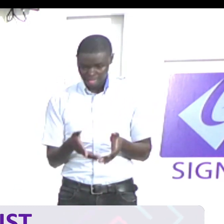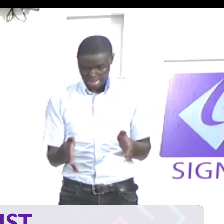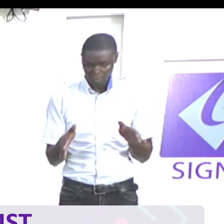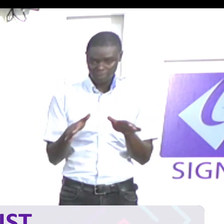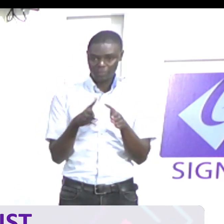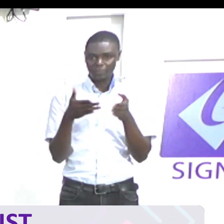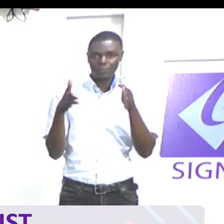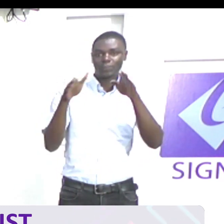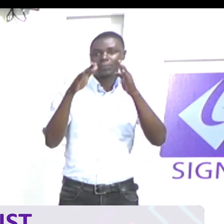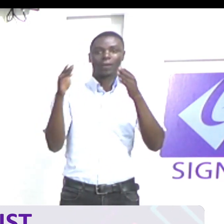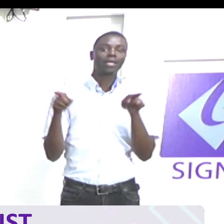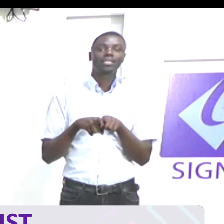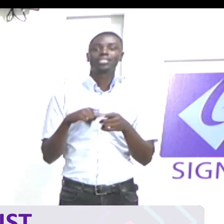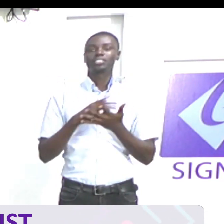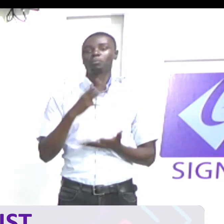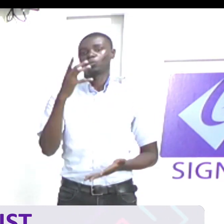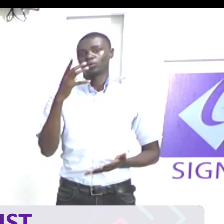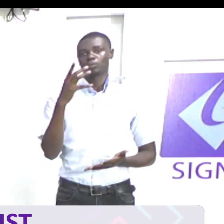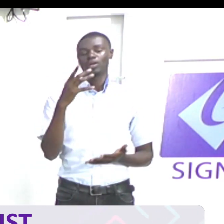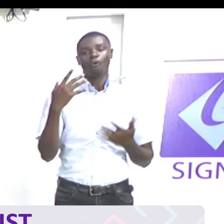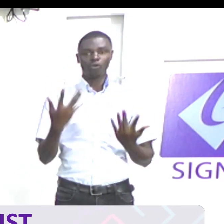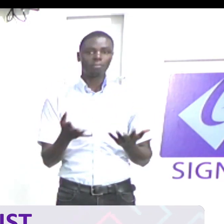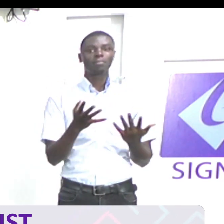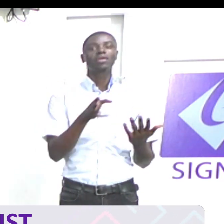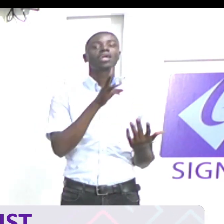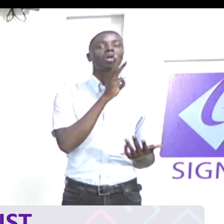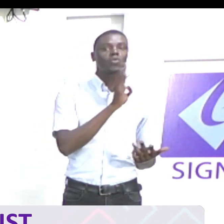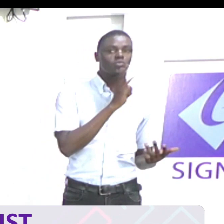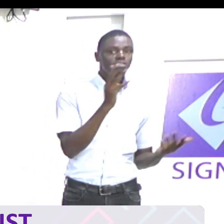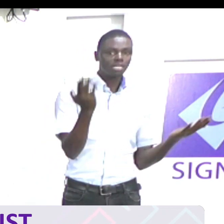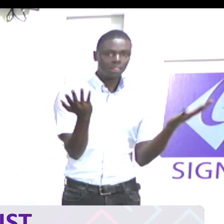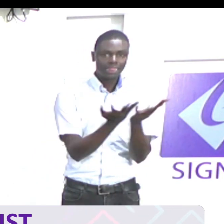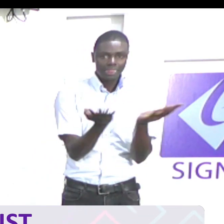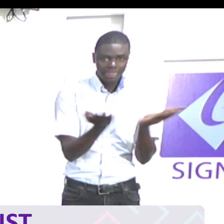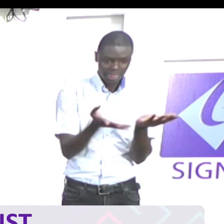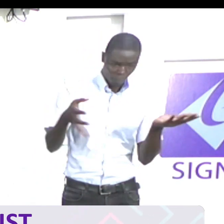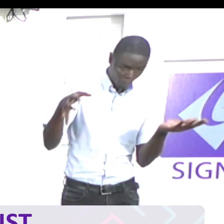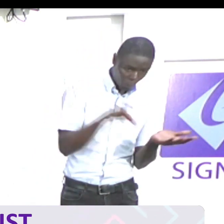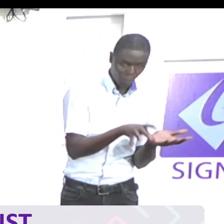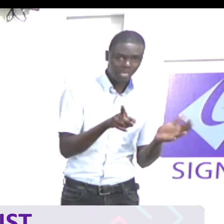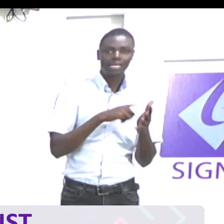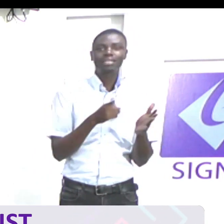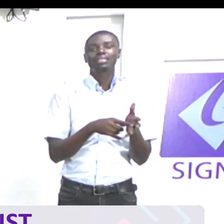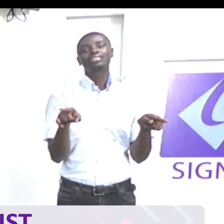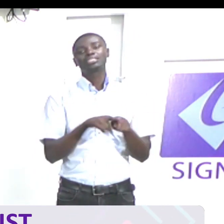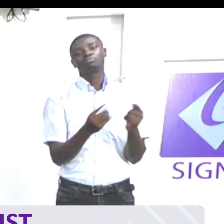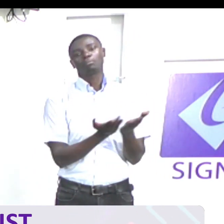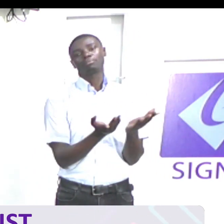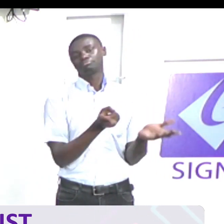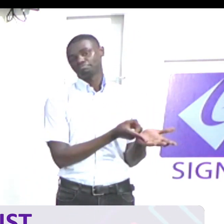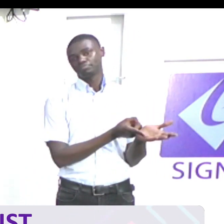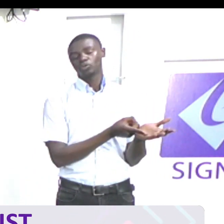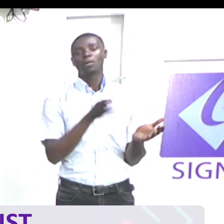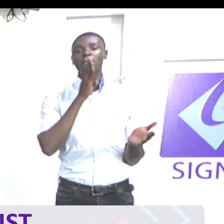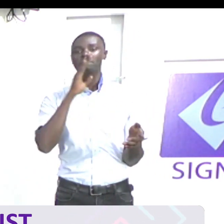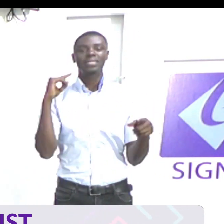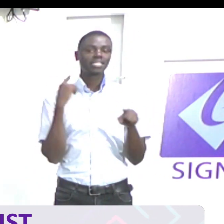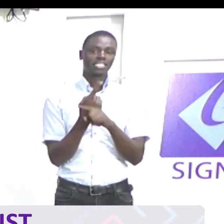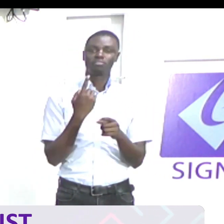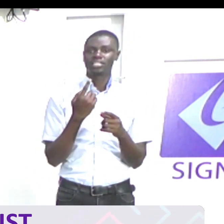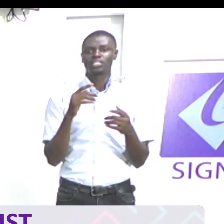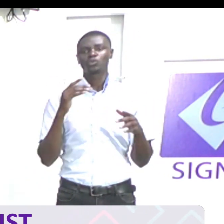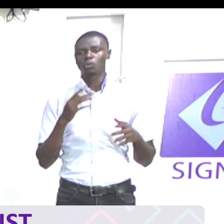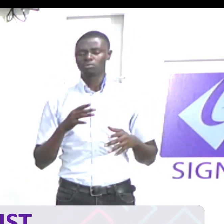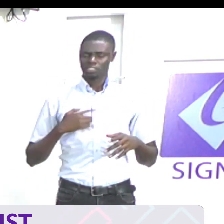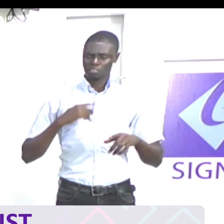ita create your form. Au sio? Ukichukua umwage kwa sahani itabaki tu hapo. So that is the intention tonight, yeah? Yes. Be different kidogo.